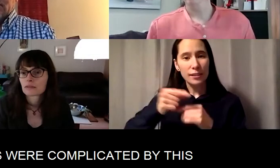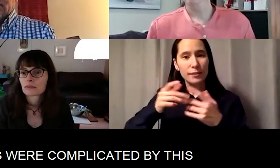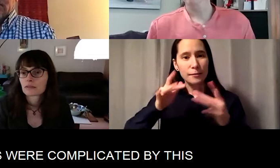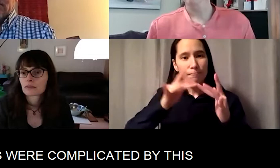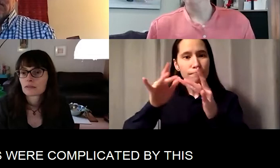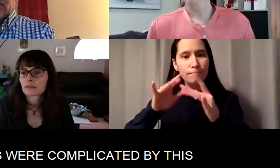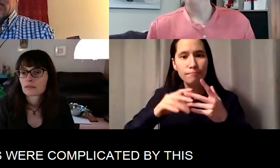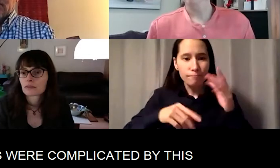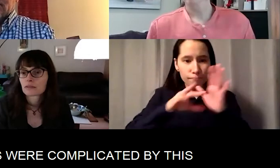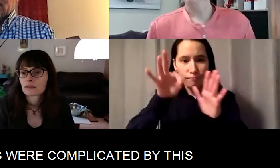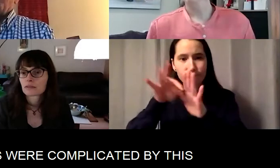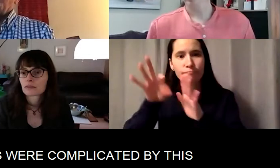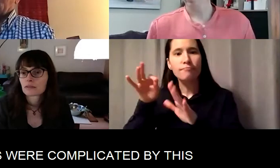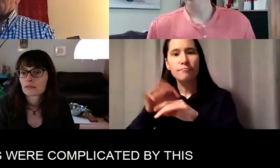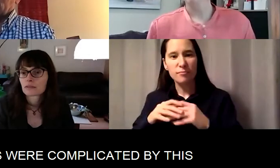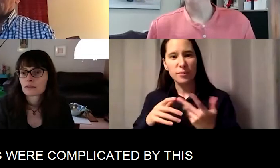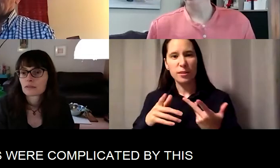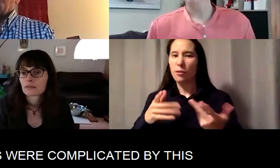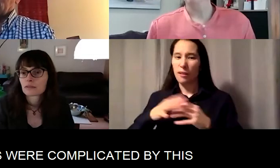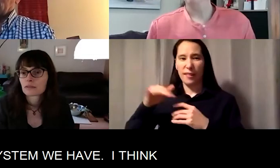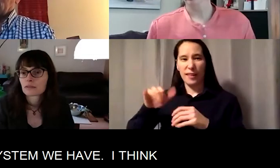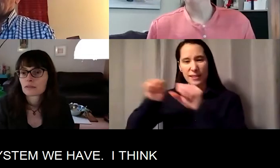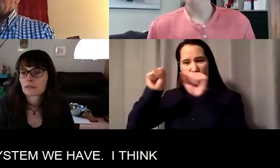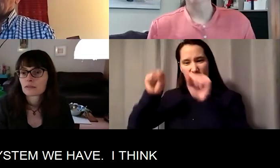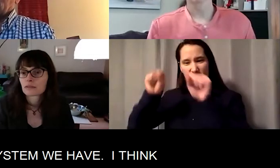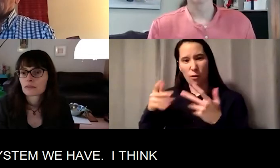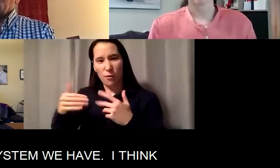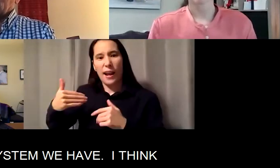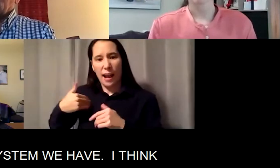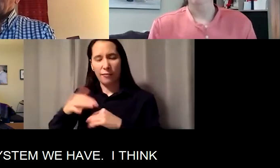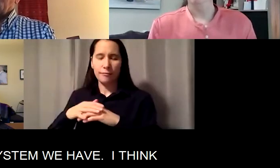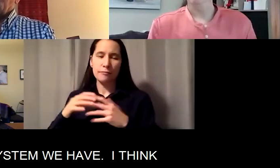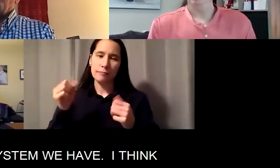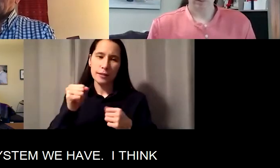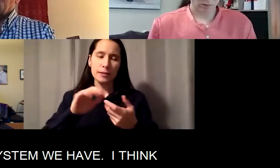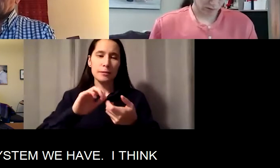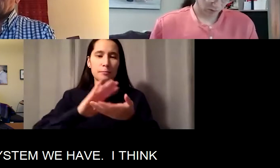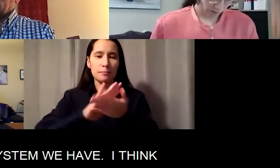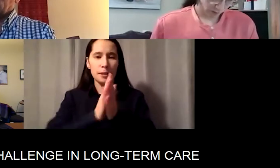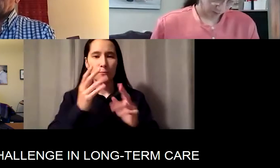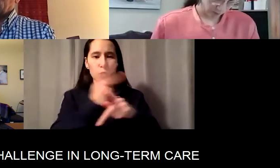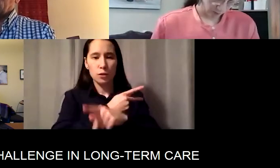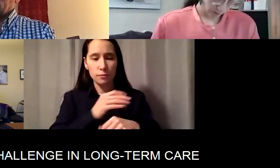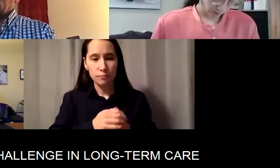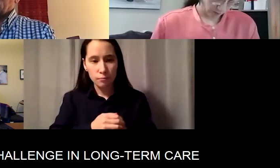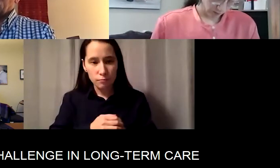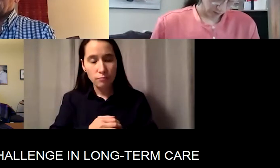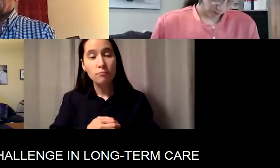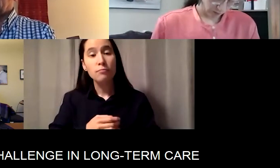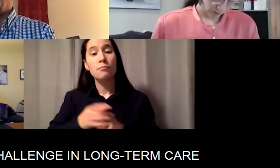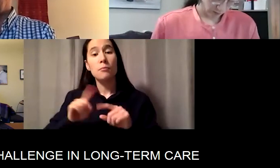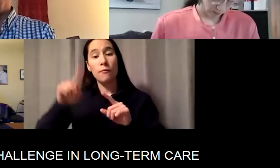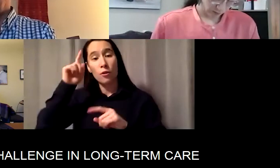complicated by this fragmented system we have. I think another systemic challenge in long-term care